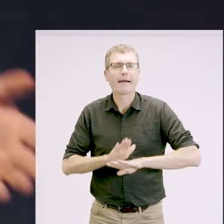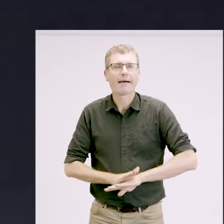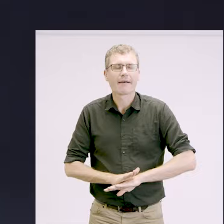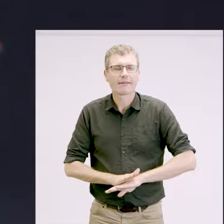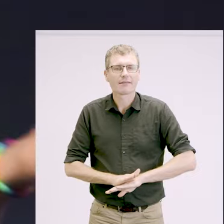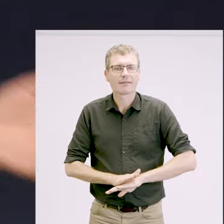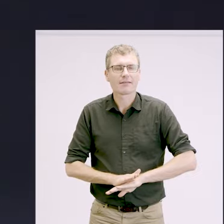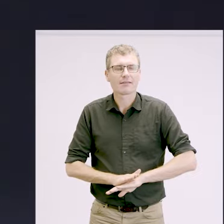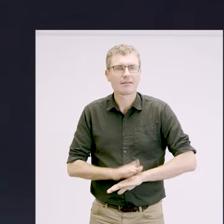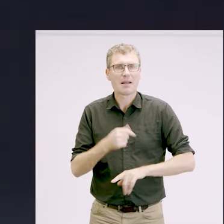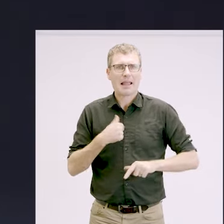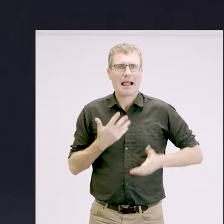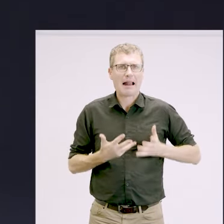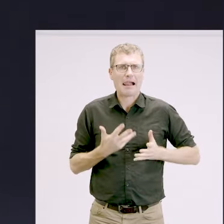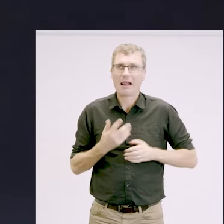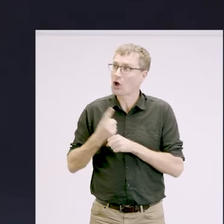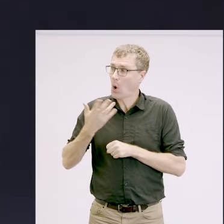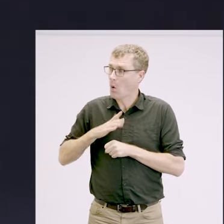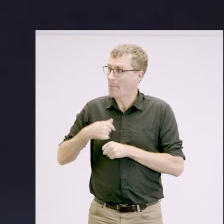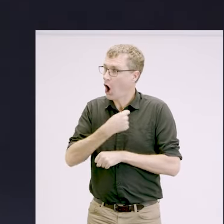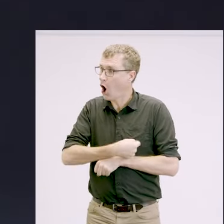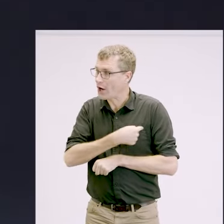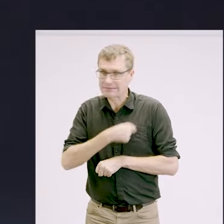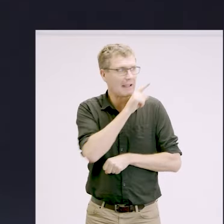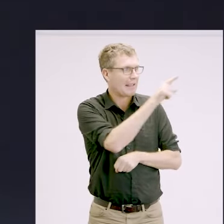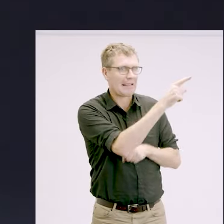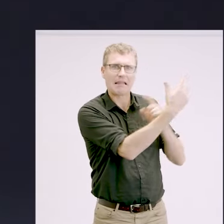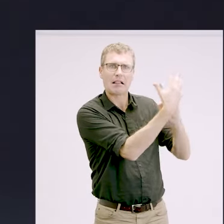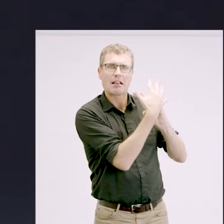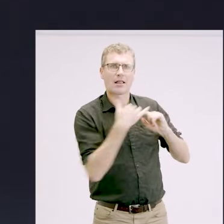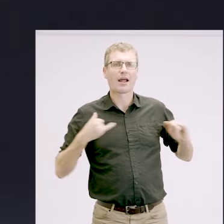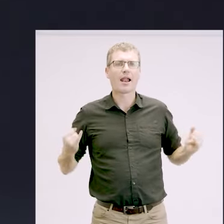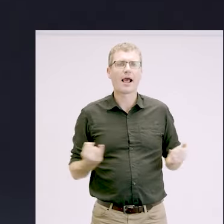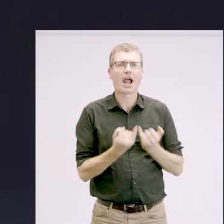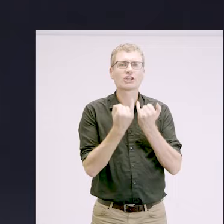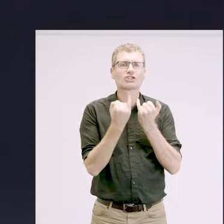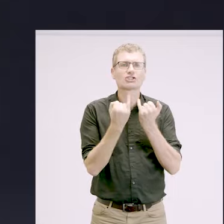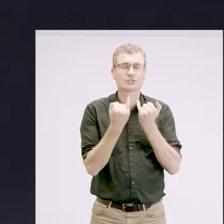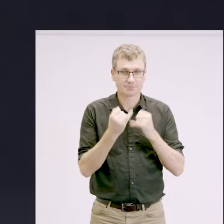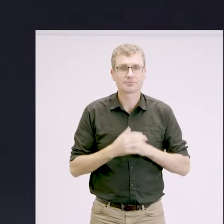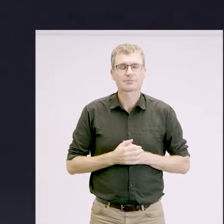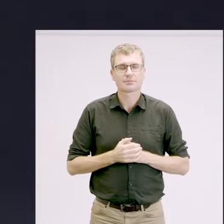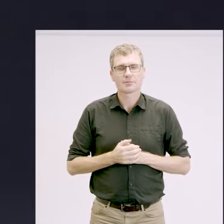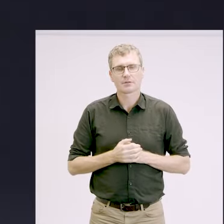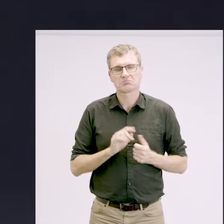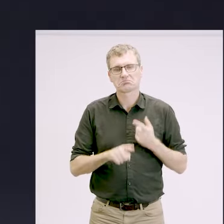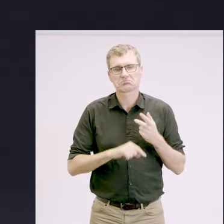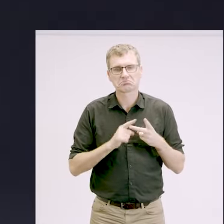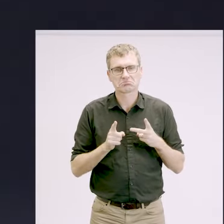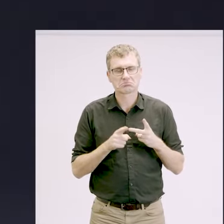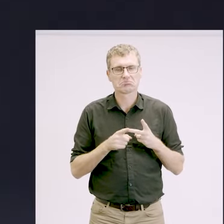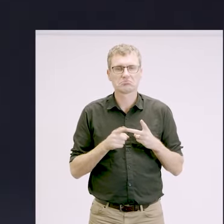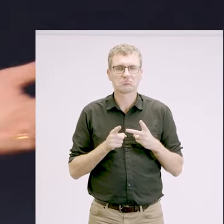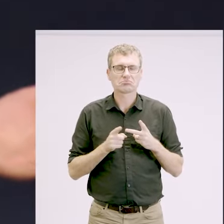it looks like the money's going one way or another, right? This is the way that the kingdom is contested in our world,